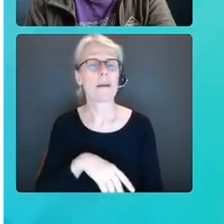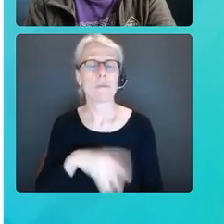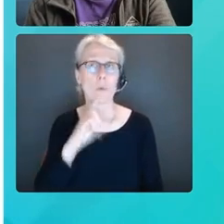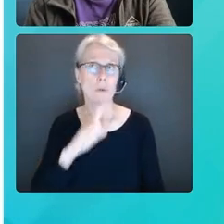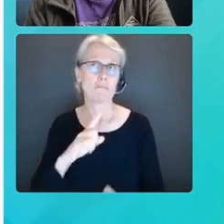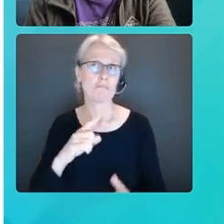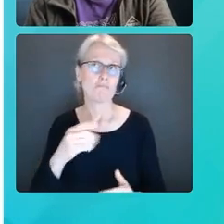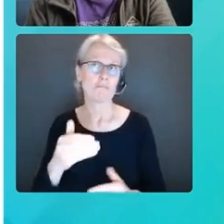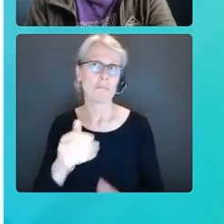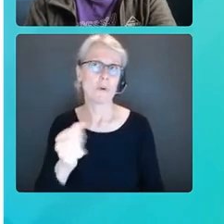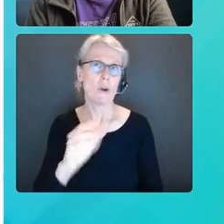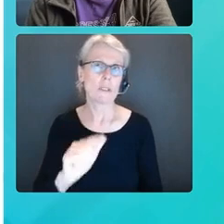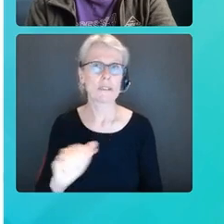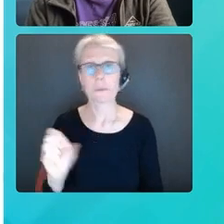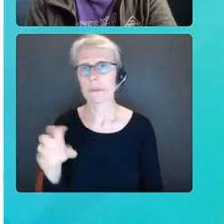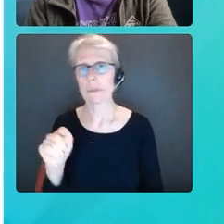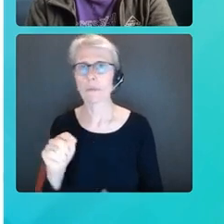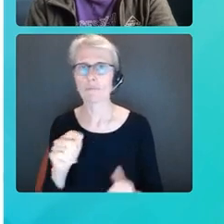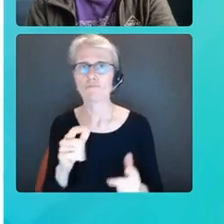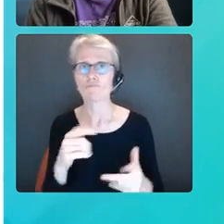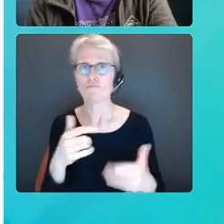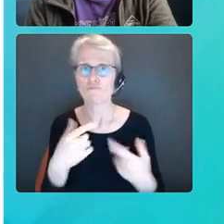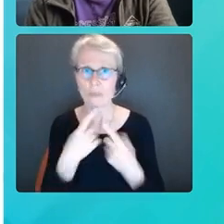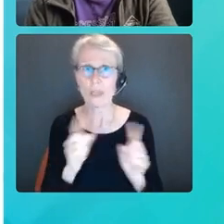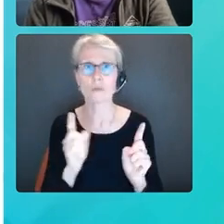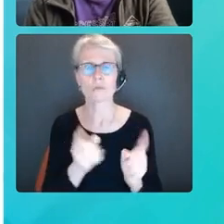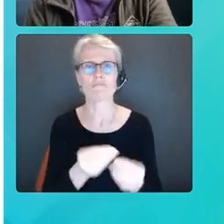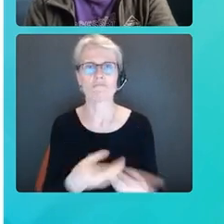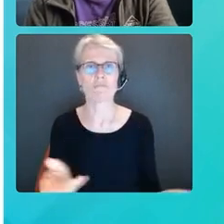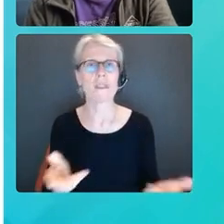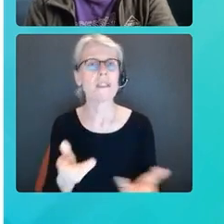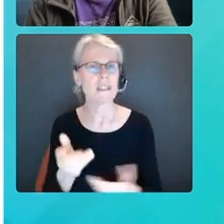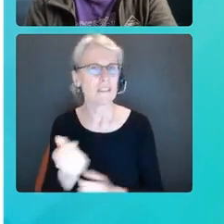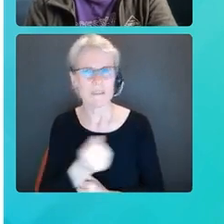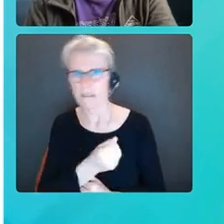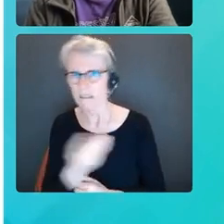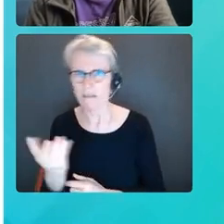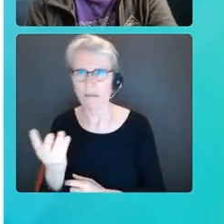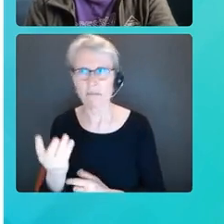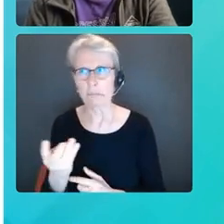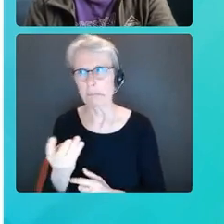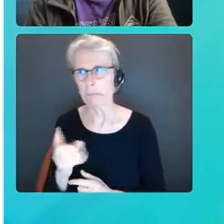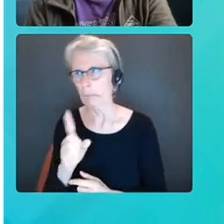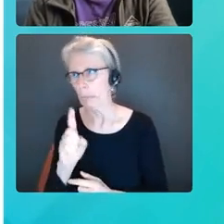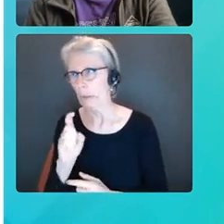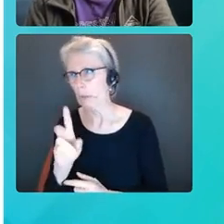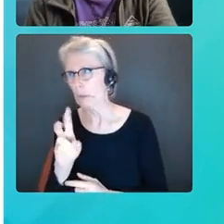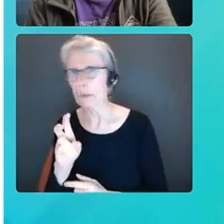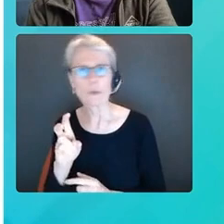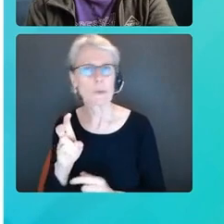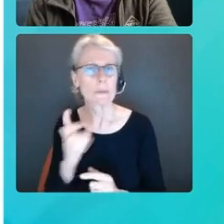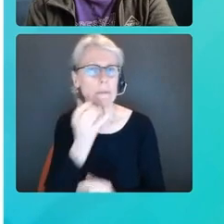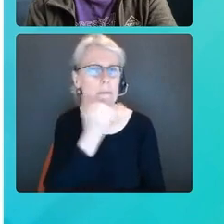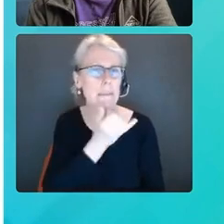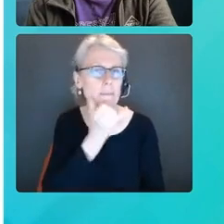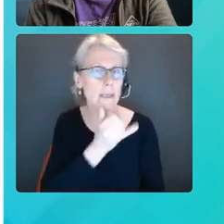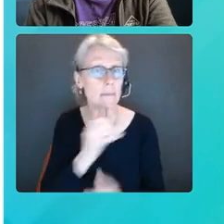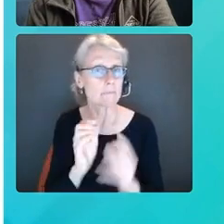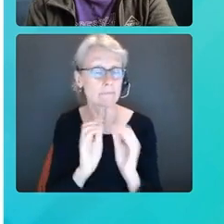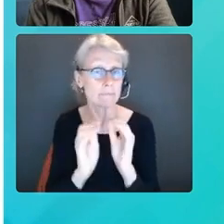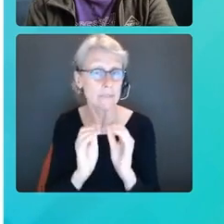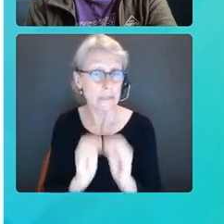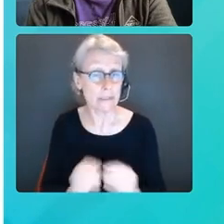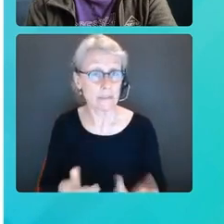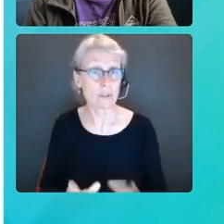like that. And we have fixed a significant number of defects. I think it's in a couple of hundred, like 200 defects we fixed or more. We've